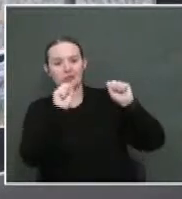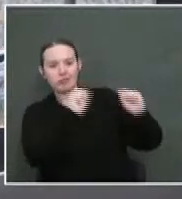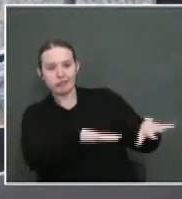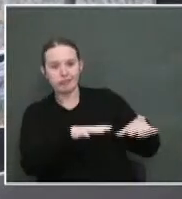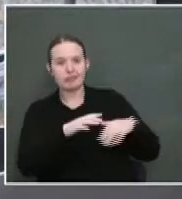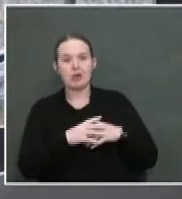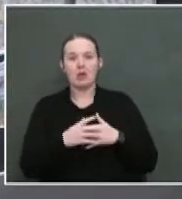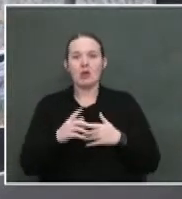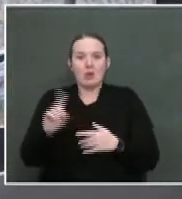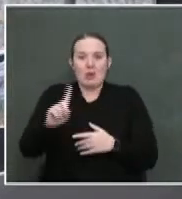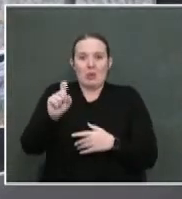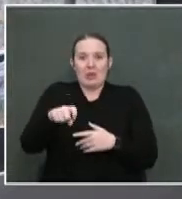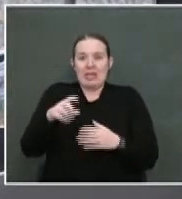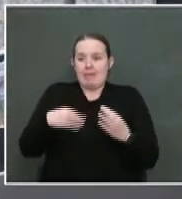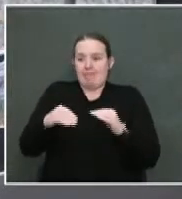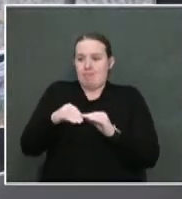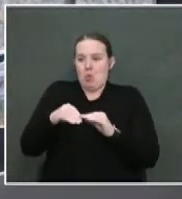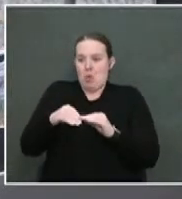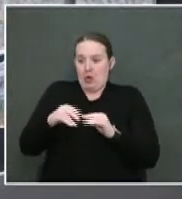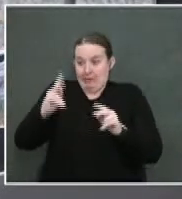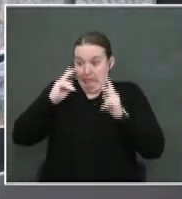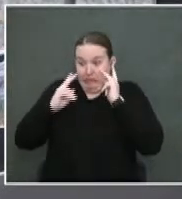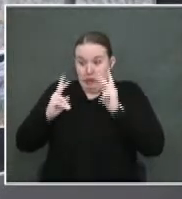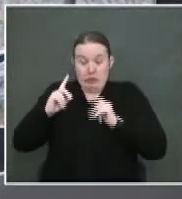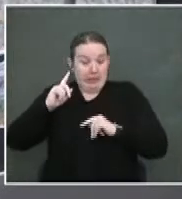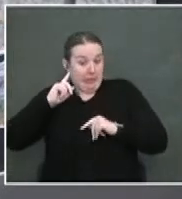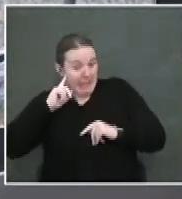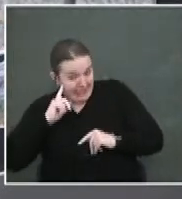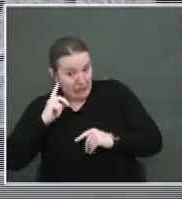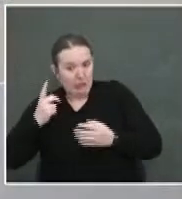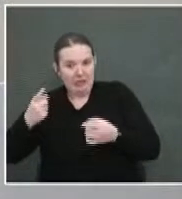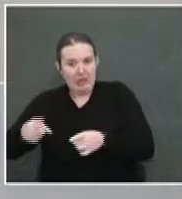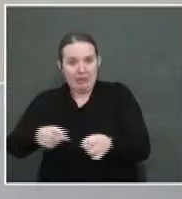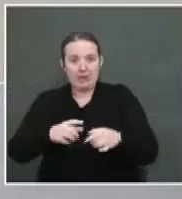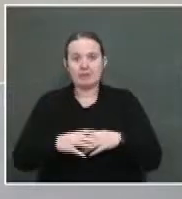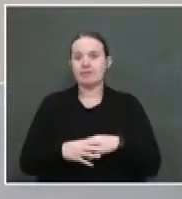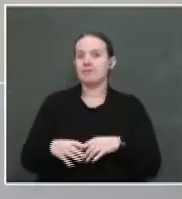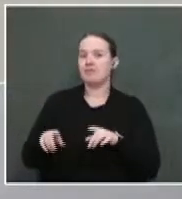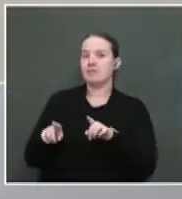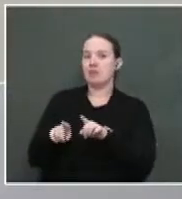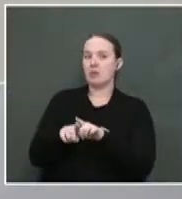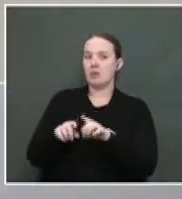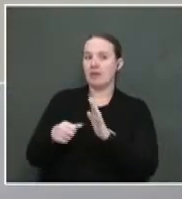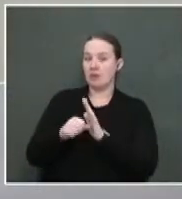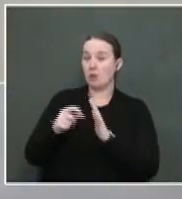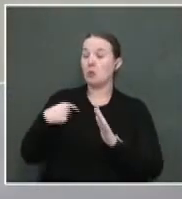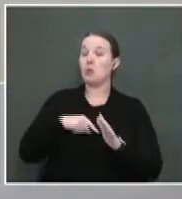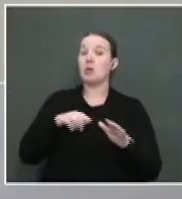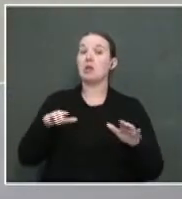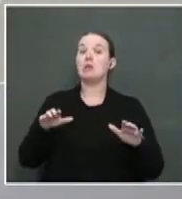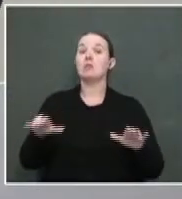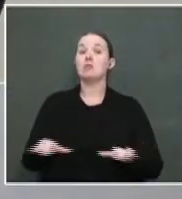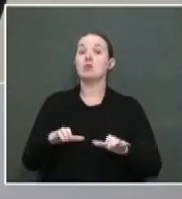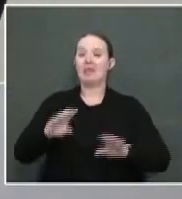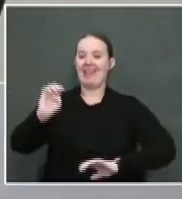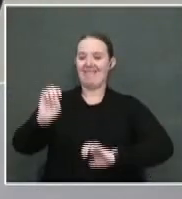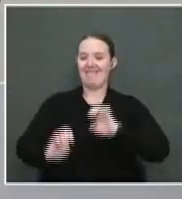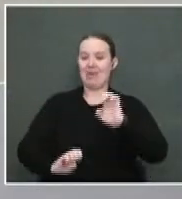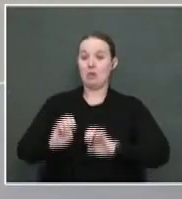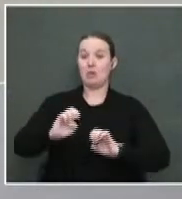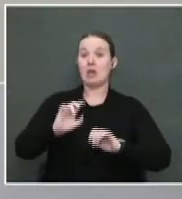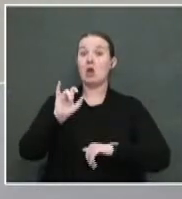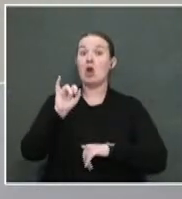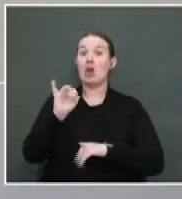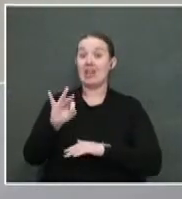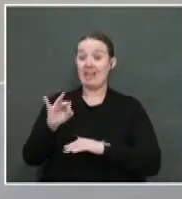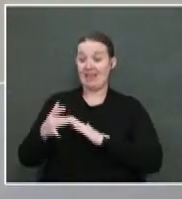where we need those eyes and ears in our districts as well. I'd also like to note, we will be conducting an evaluation of the efficacy